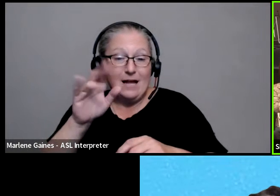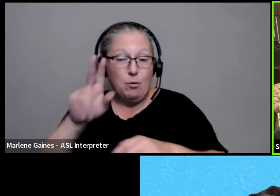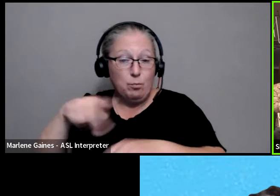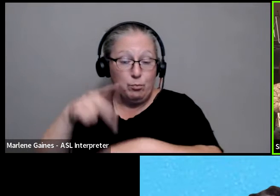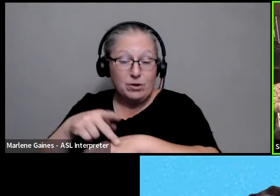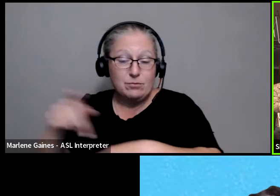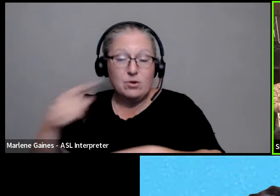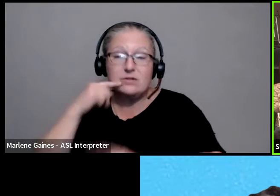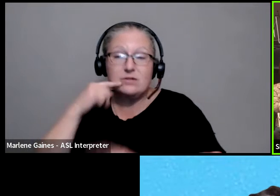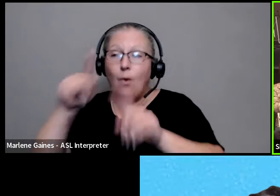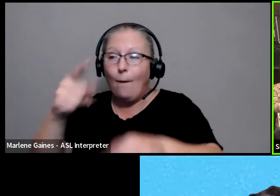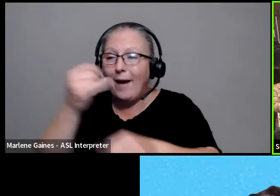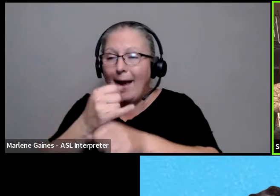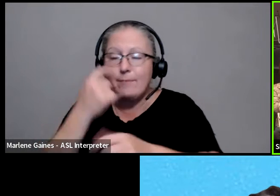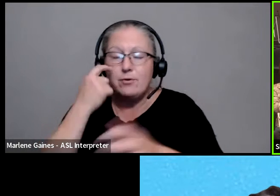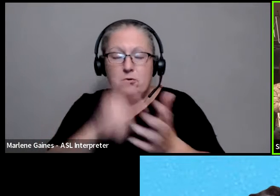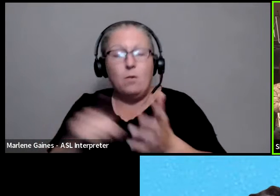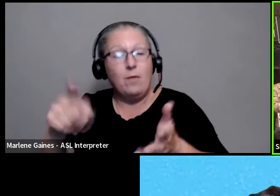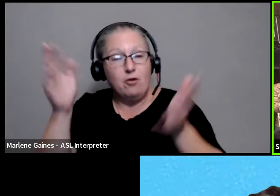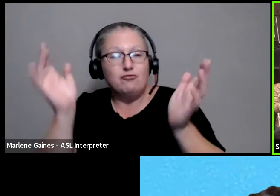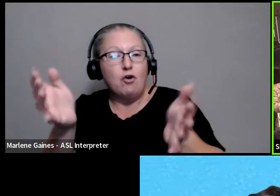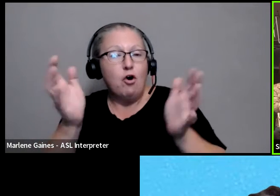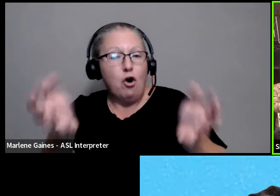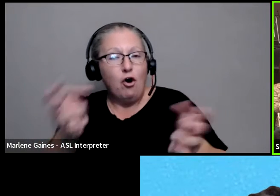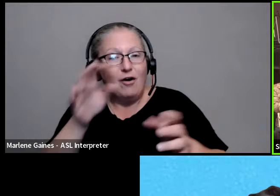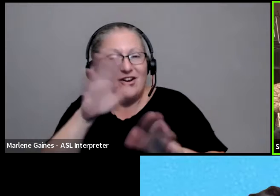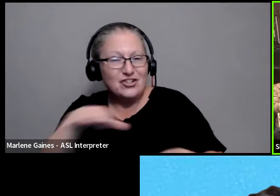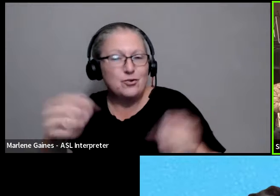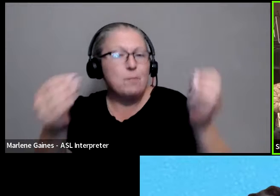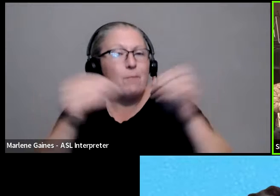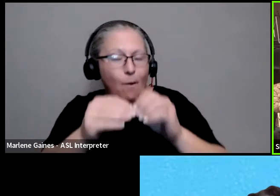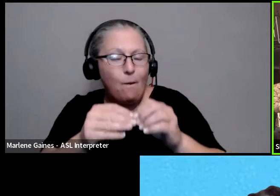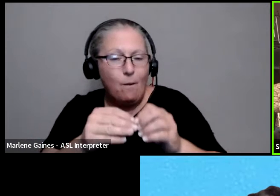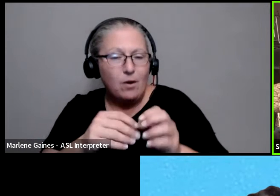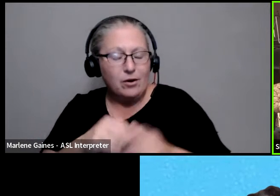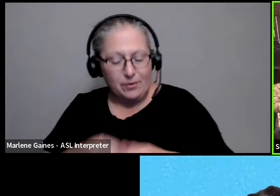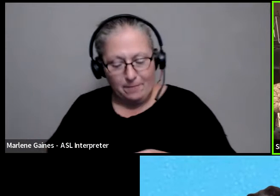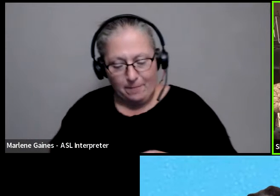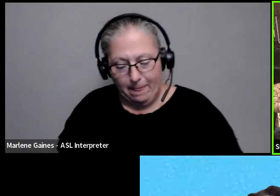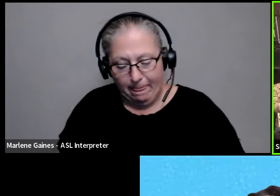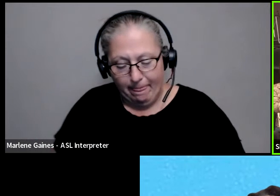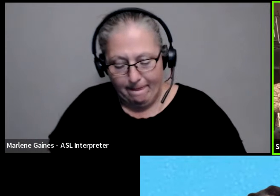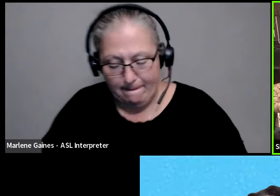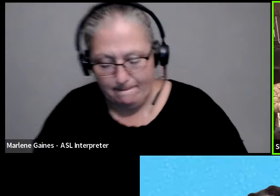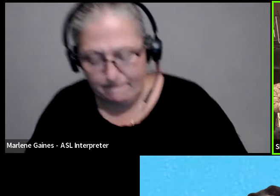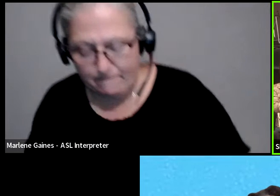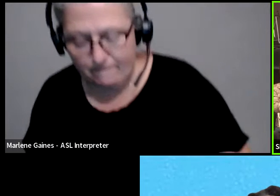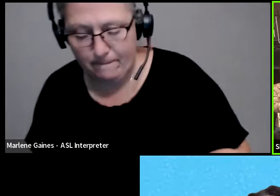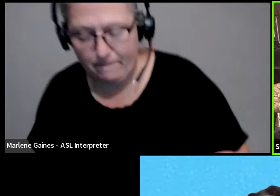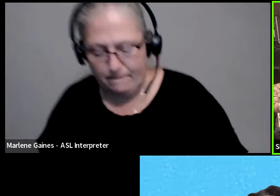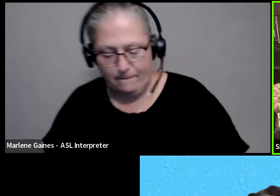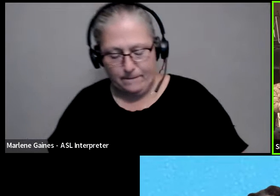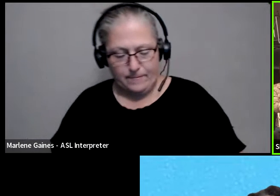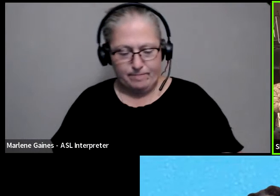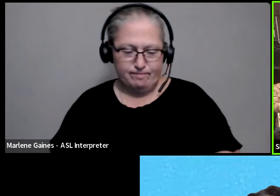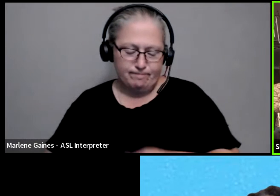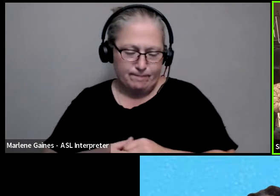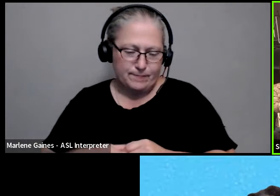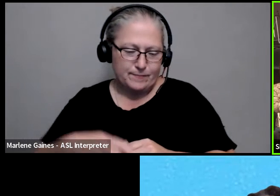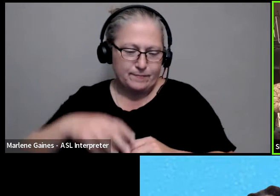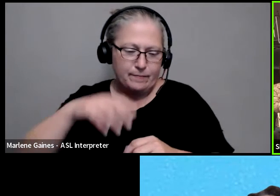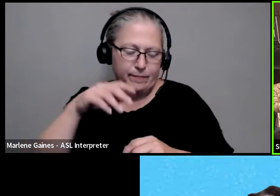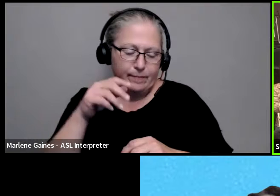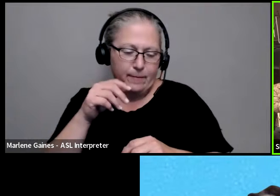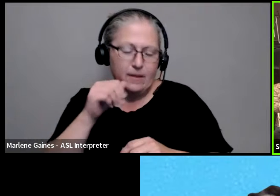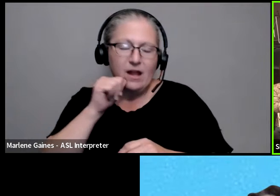campus where kids are talking more. I would also say, and I don't know if there's an exact correlation, but we've had